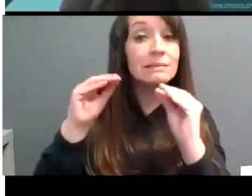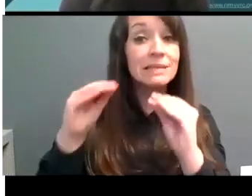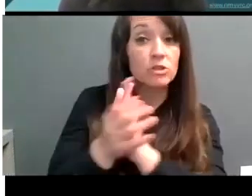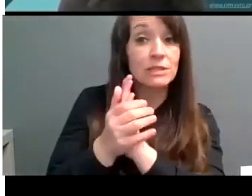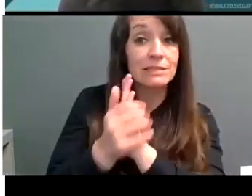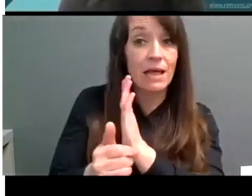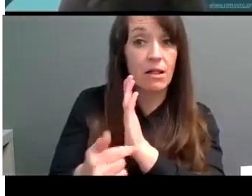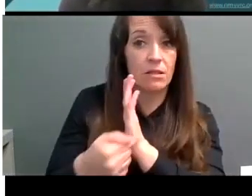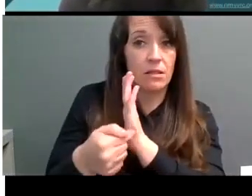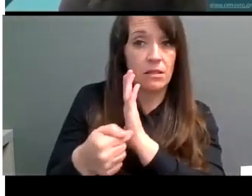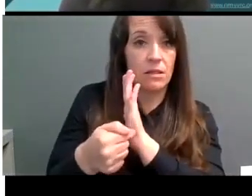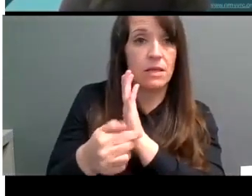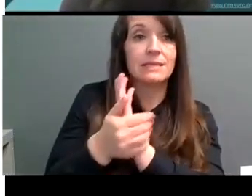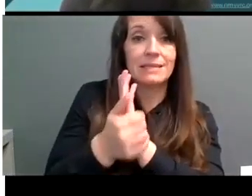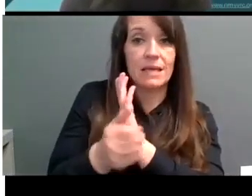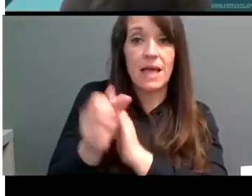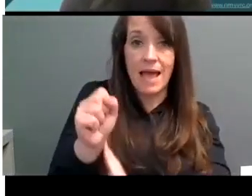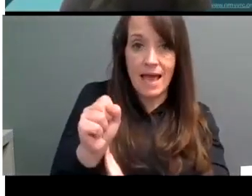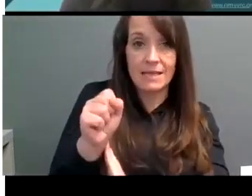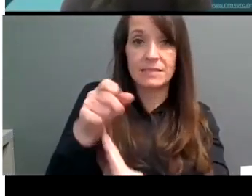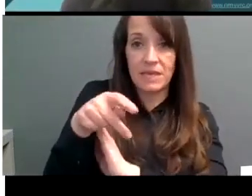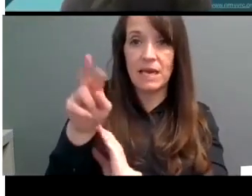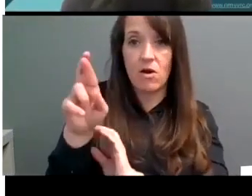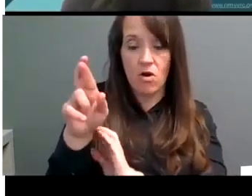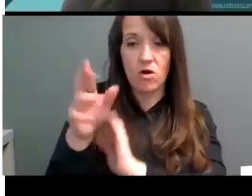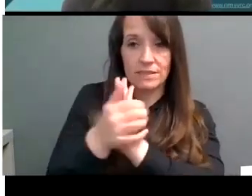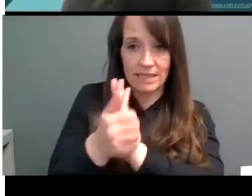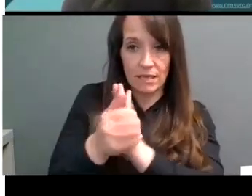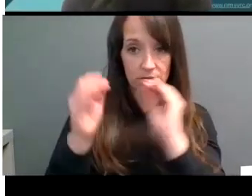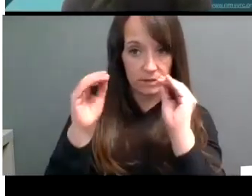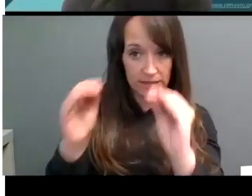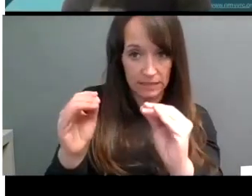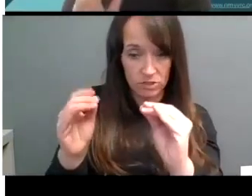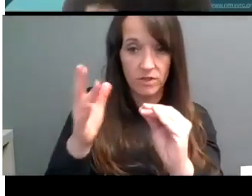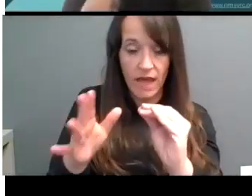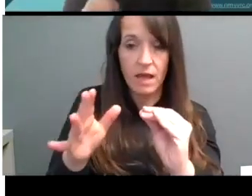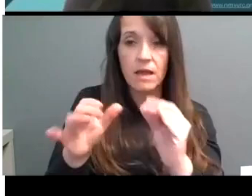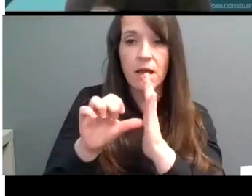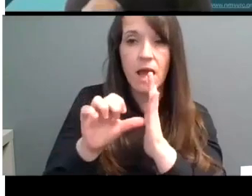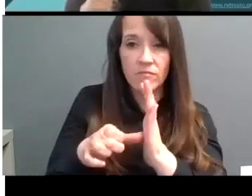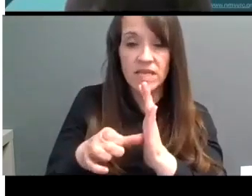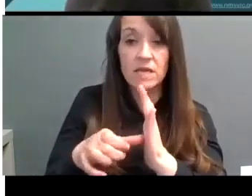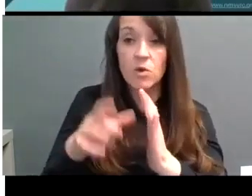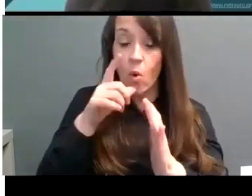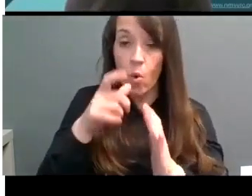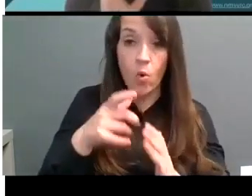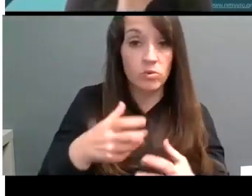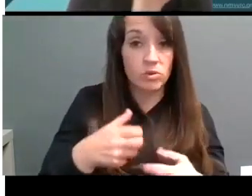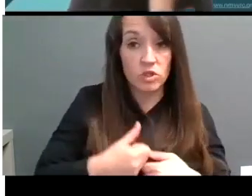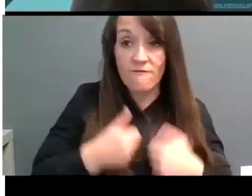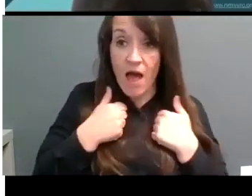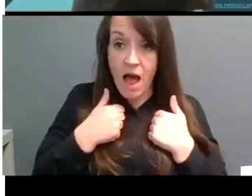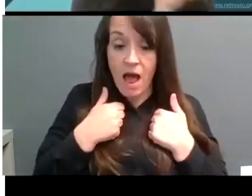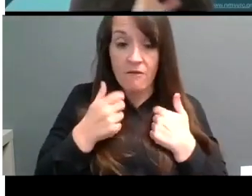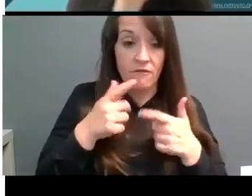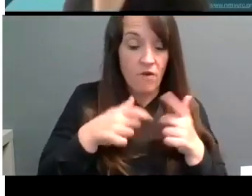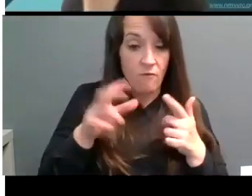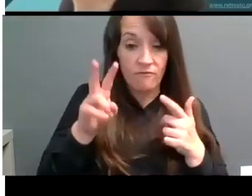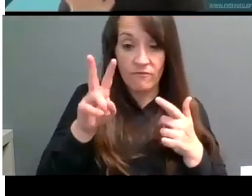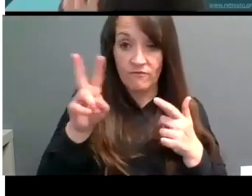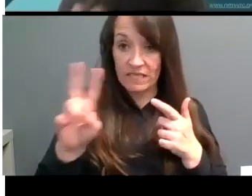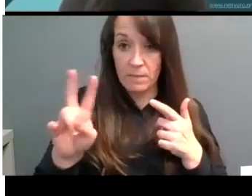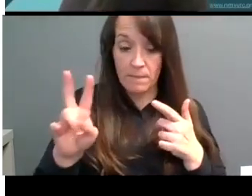for psychological recovery. It emphasizes helping victims and survivors regain a sense of control. So you've moved past